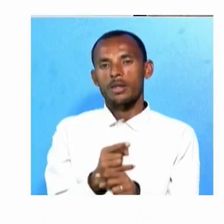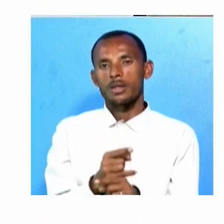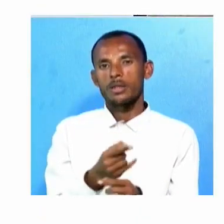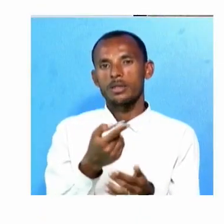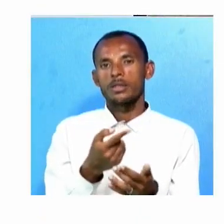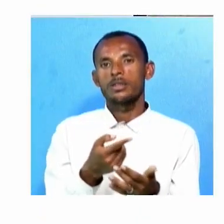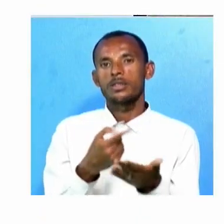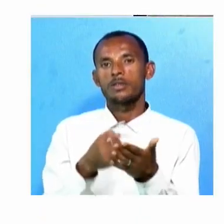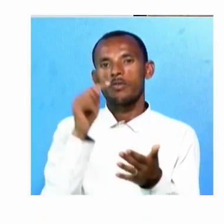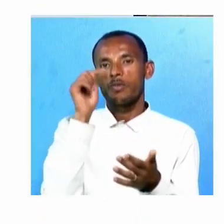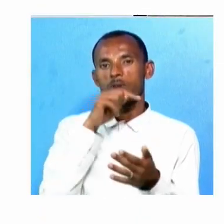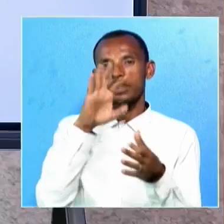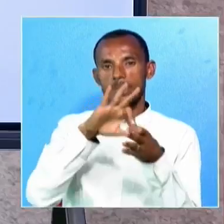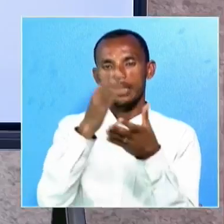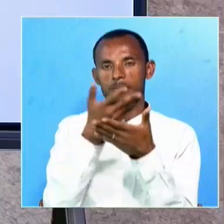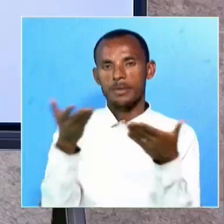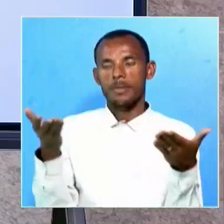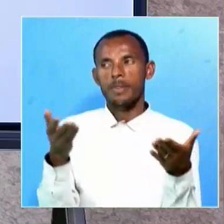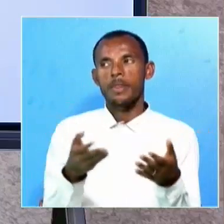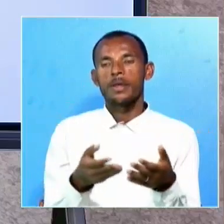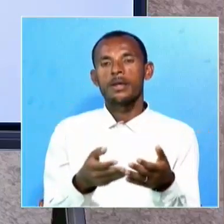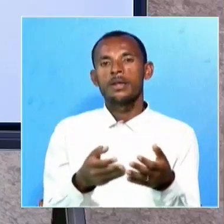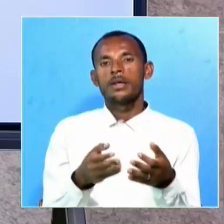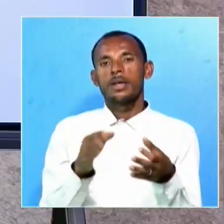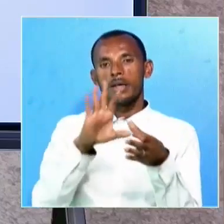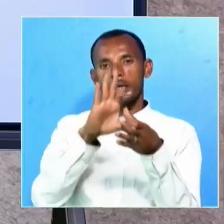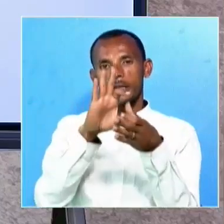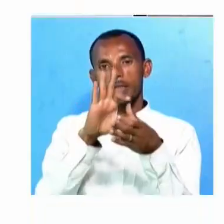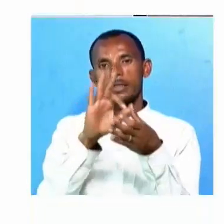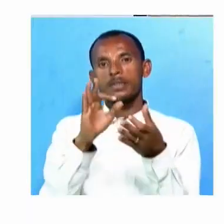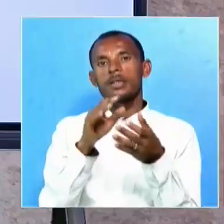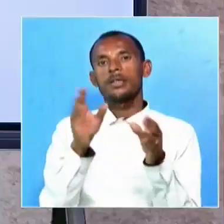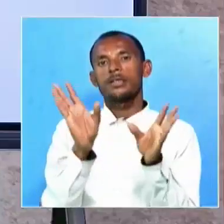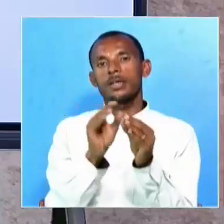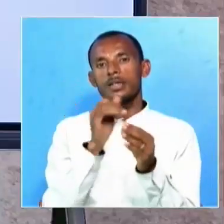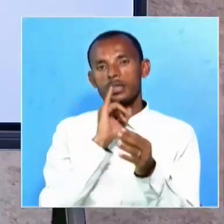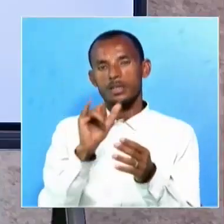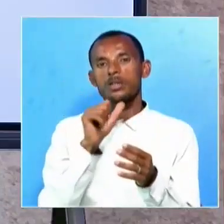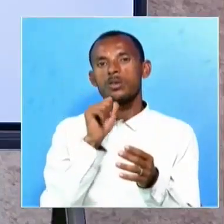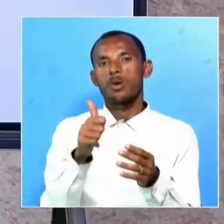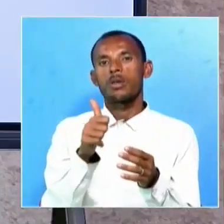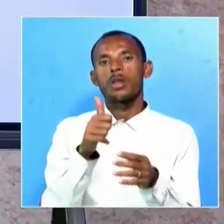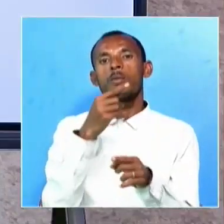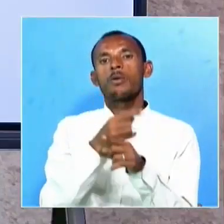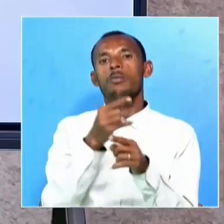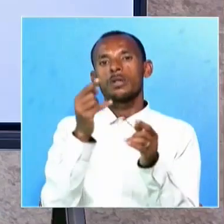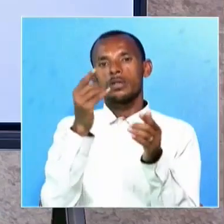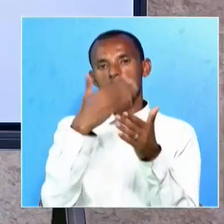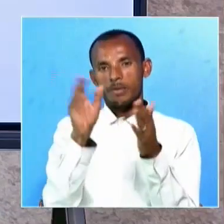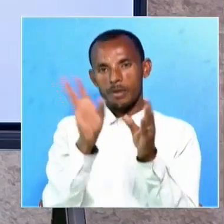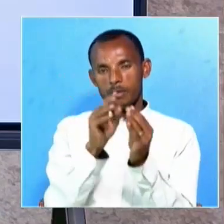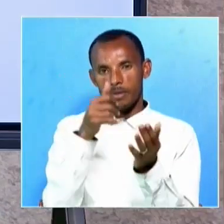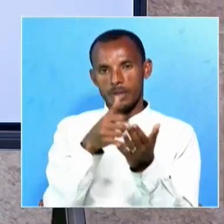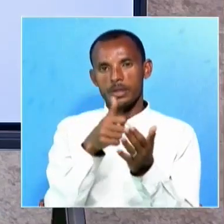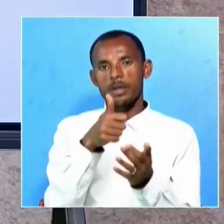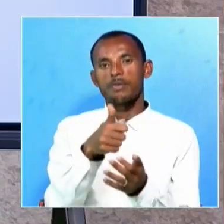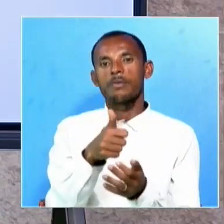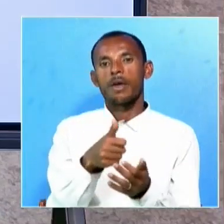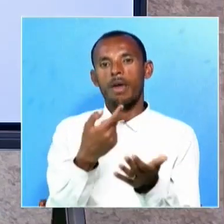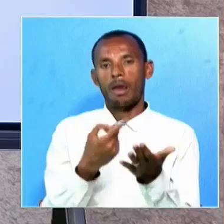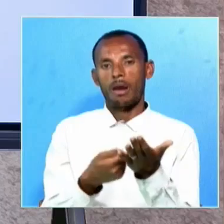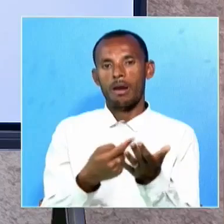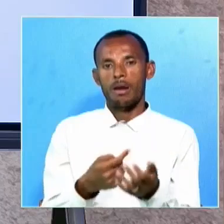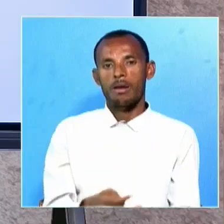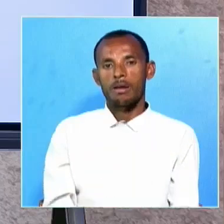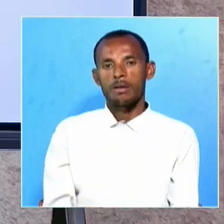false statement. So a set is not a proper subset of itself. Again, here,